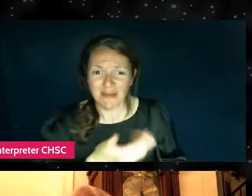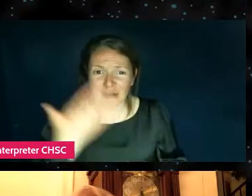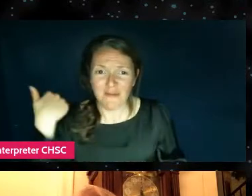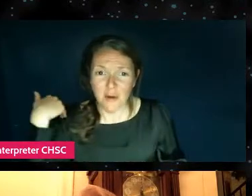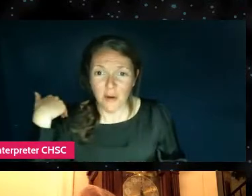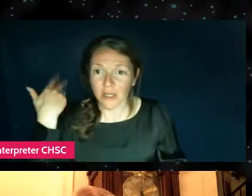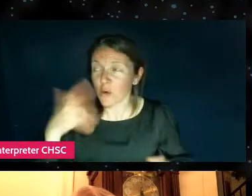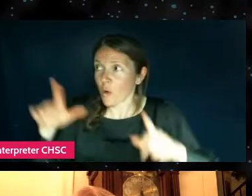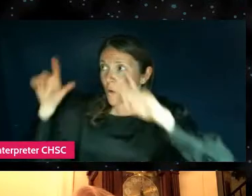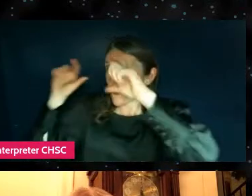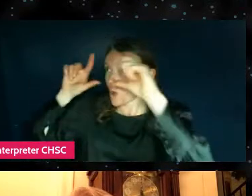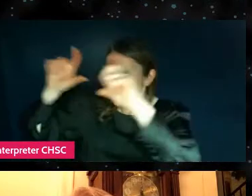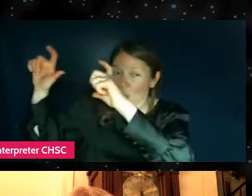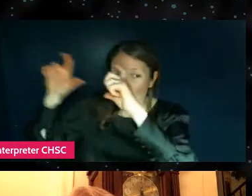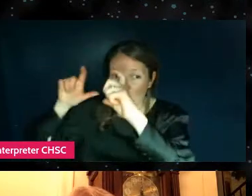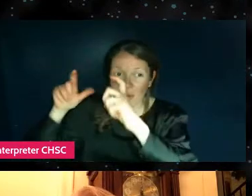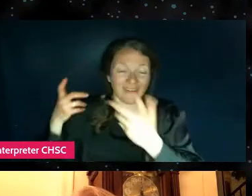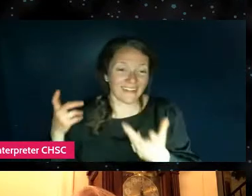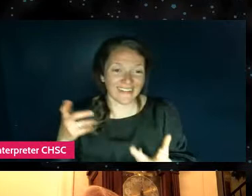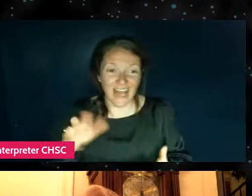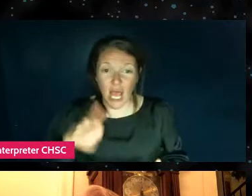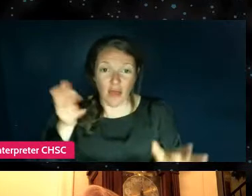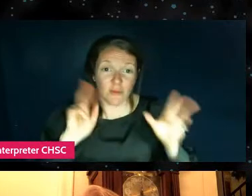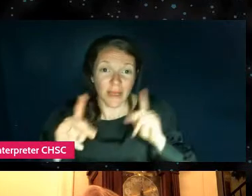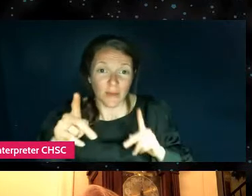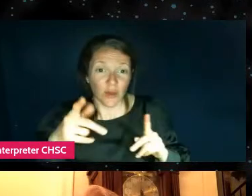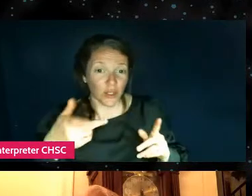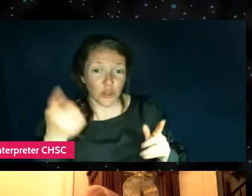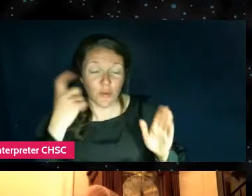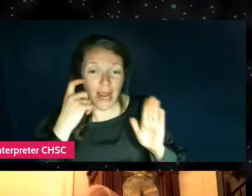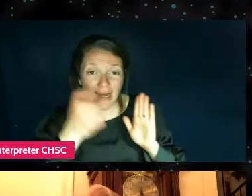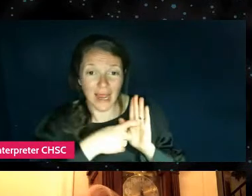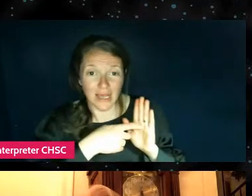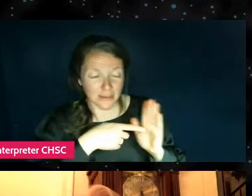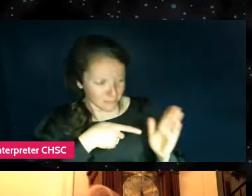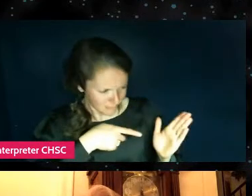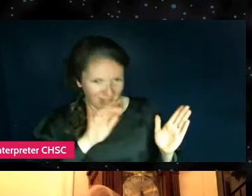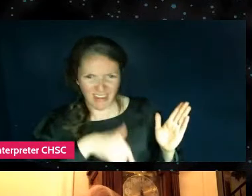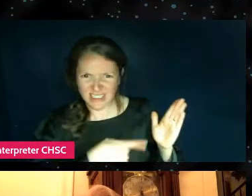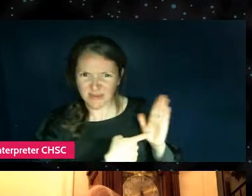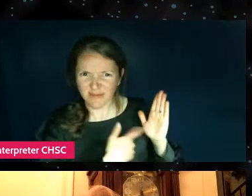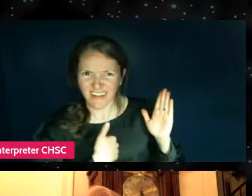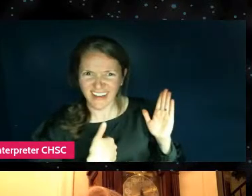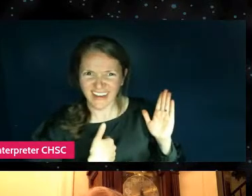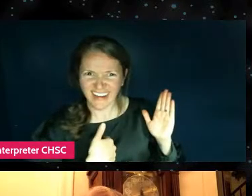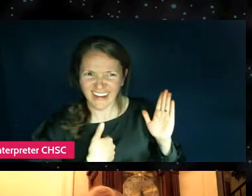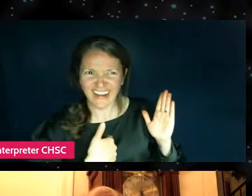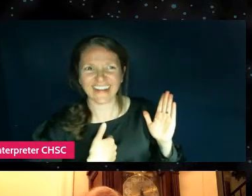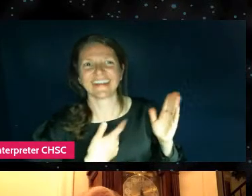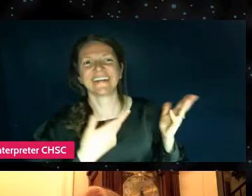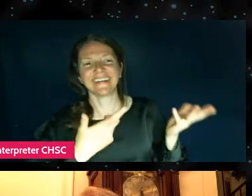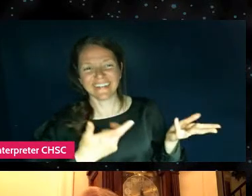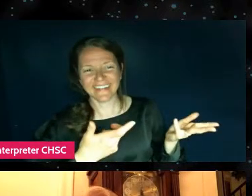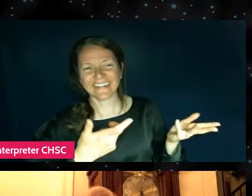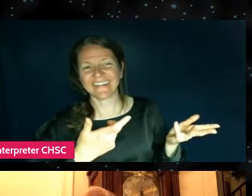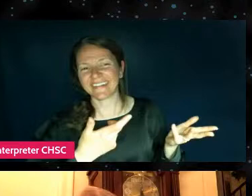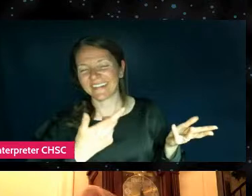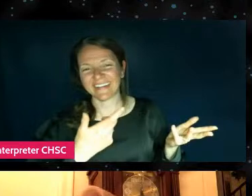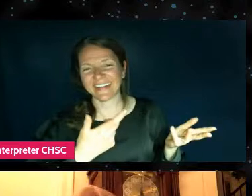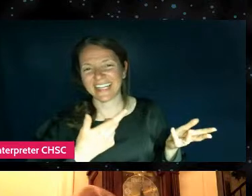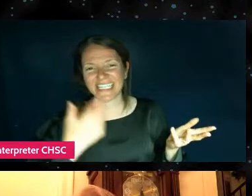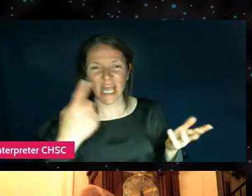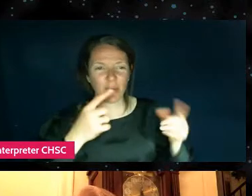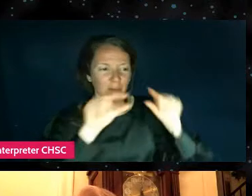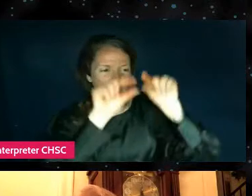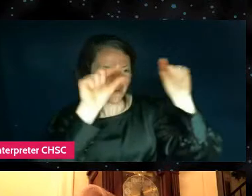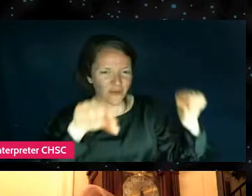has pictures of you or other people that you know, that you recognize. And somebody putting them together, you know, Craig and Janet and